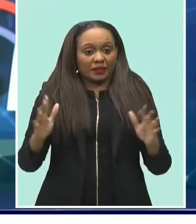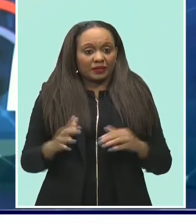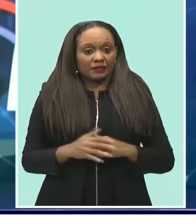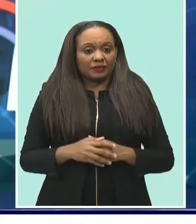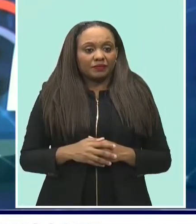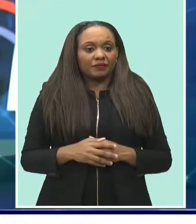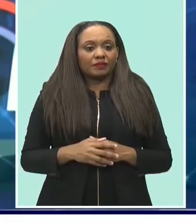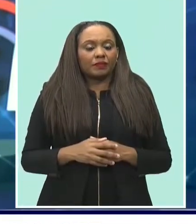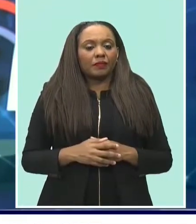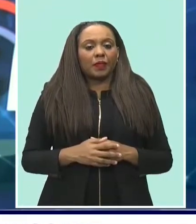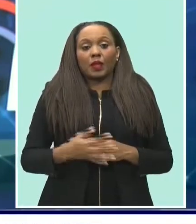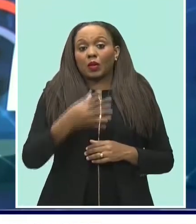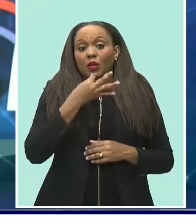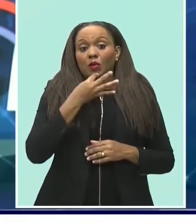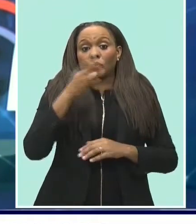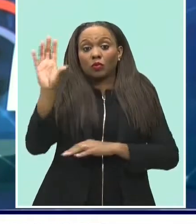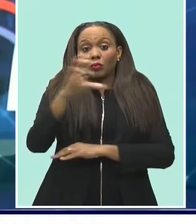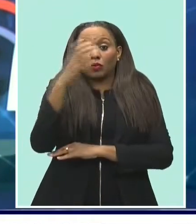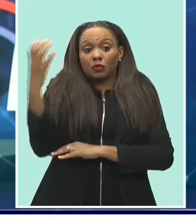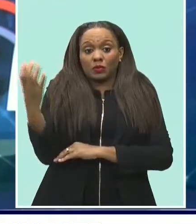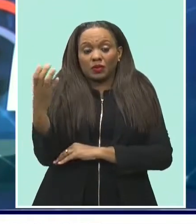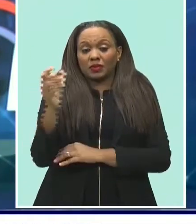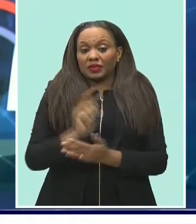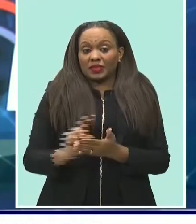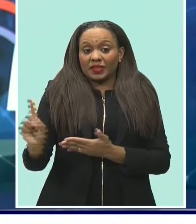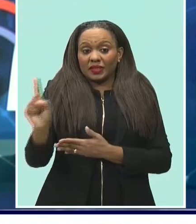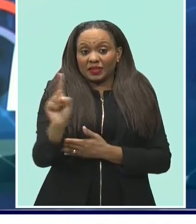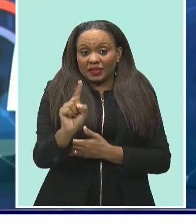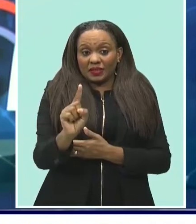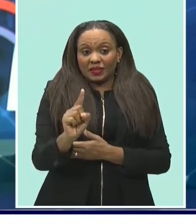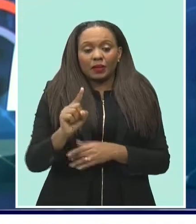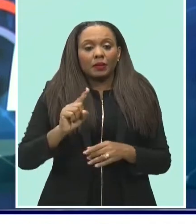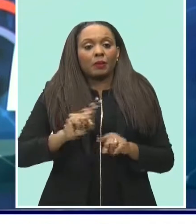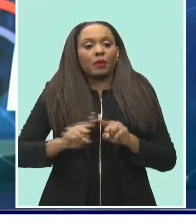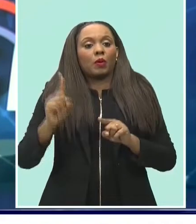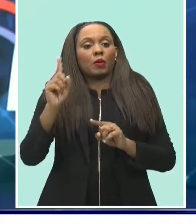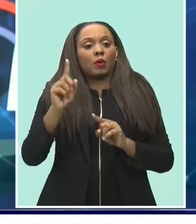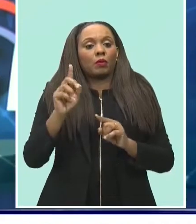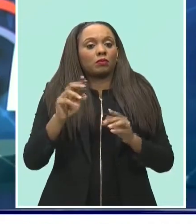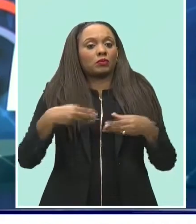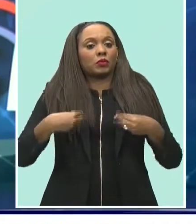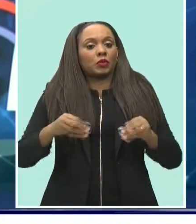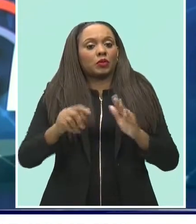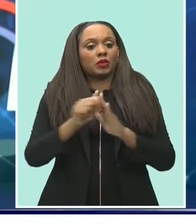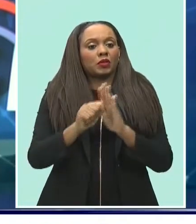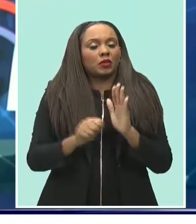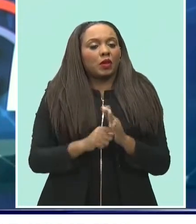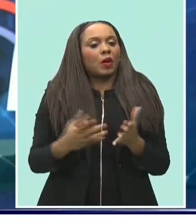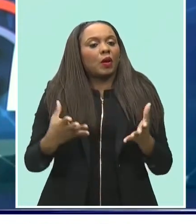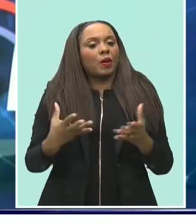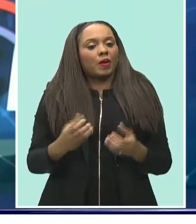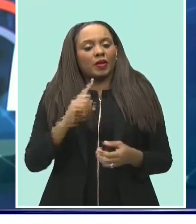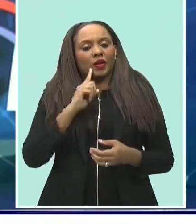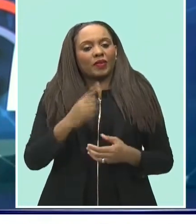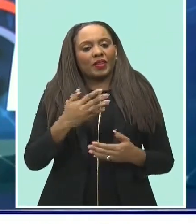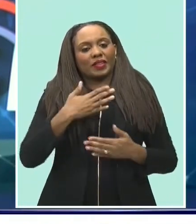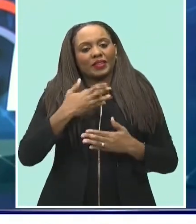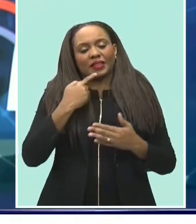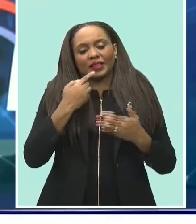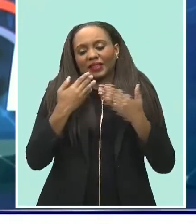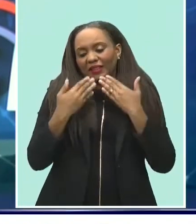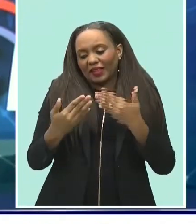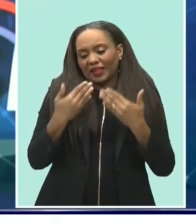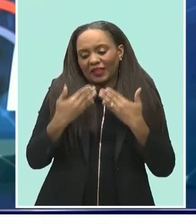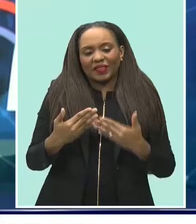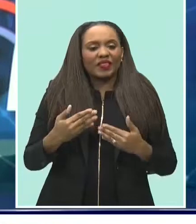As the countdown to Christmas Day continues, one Bridgetown store has launched an initiative to give back to its loyal customers and the general